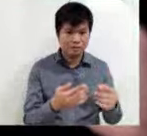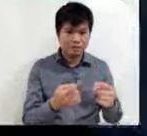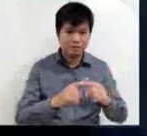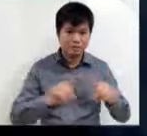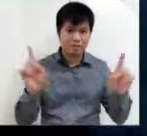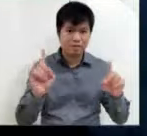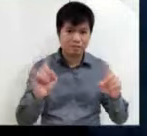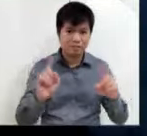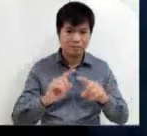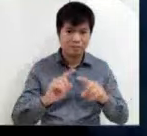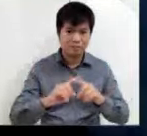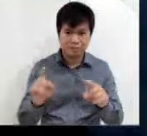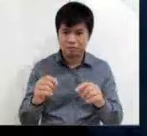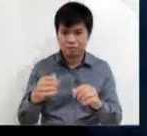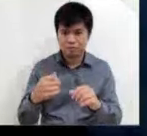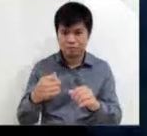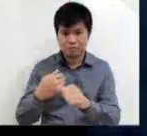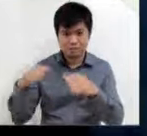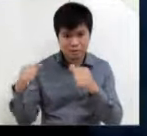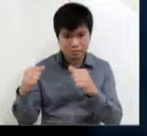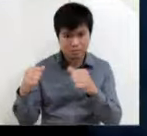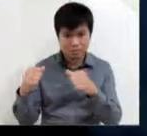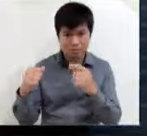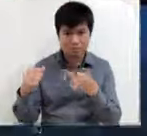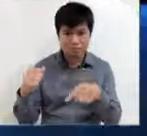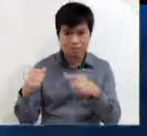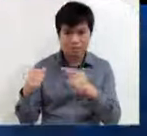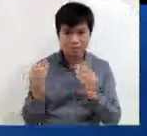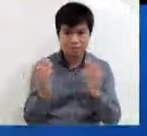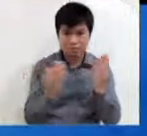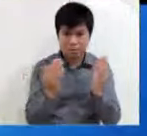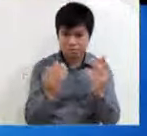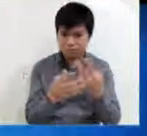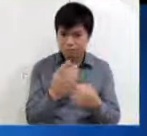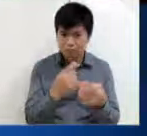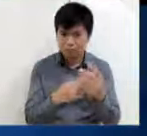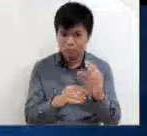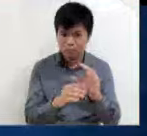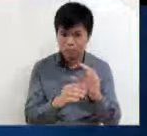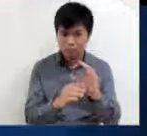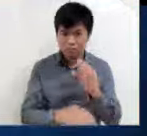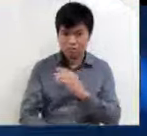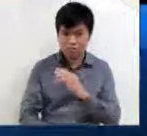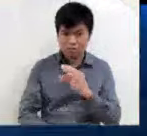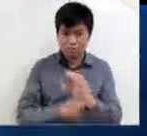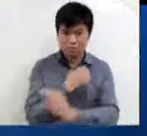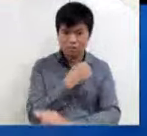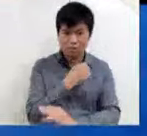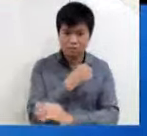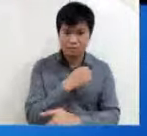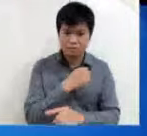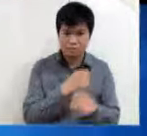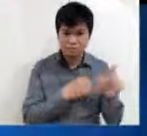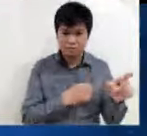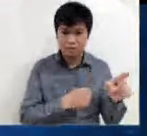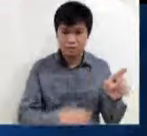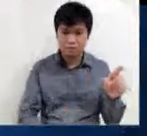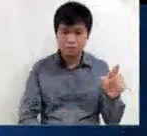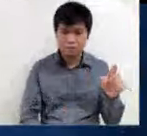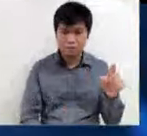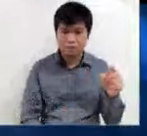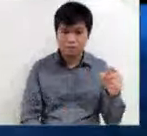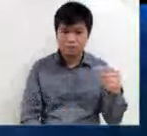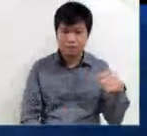stood the test of time and served both countries well. So I completely reject the notion that